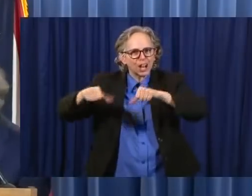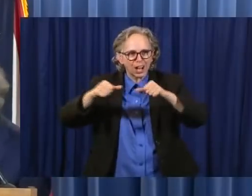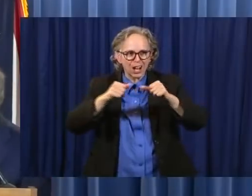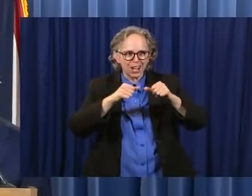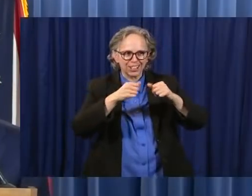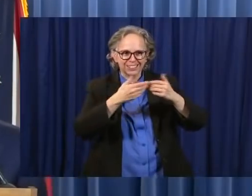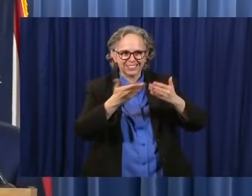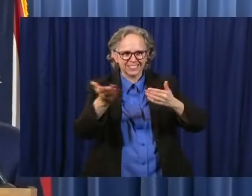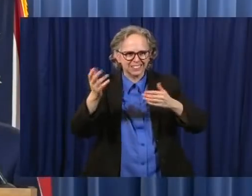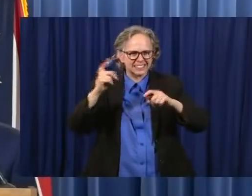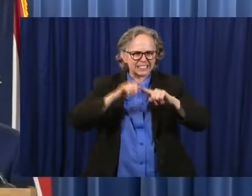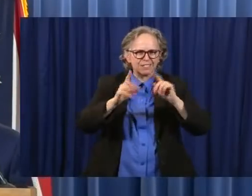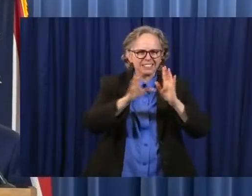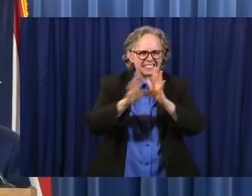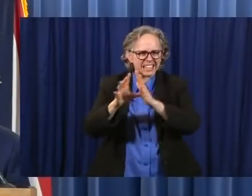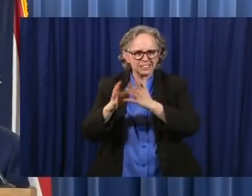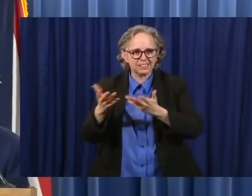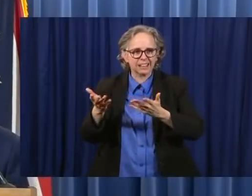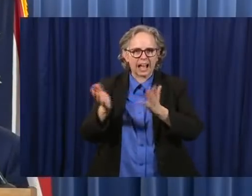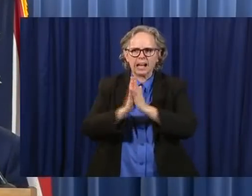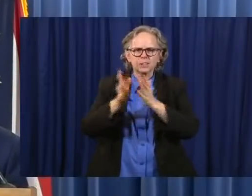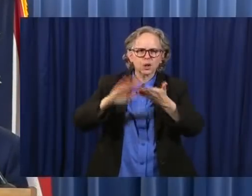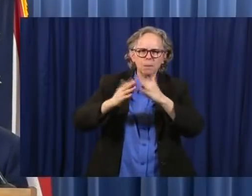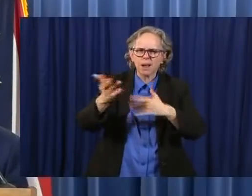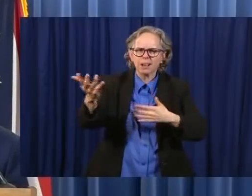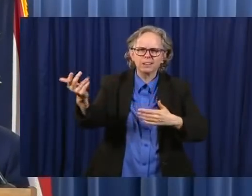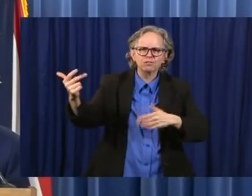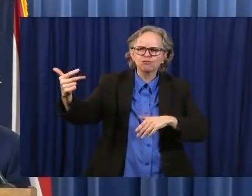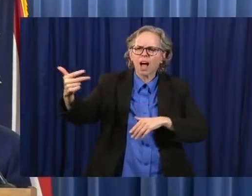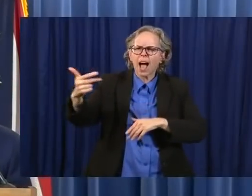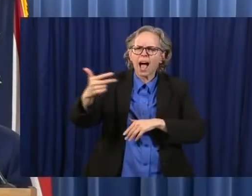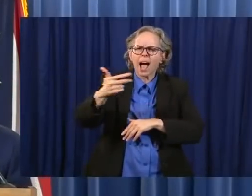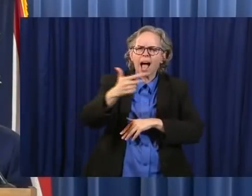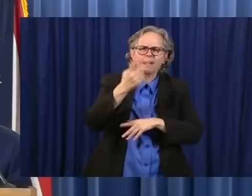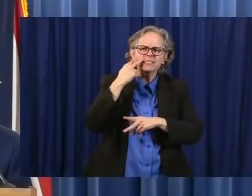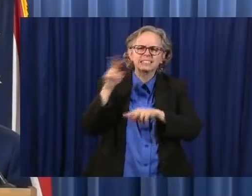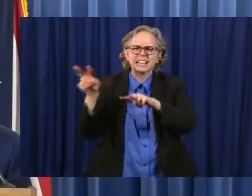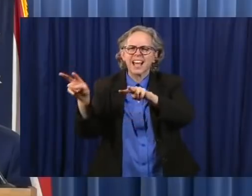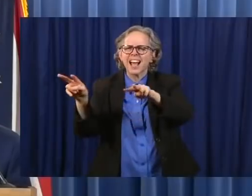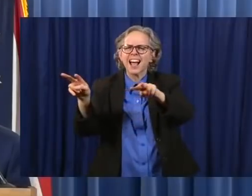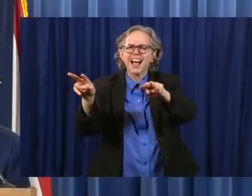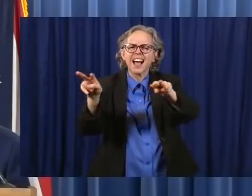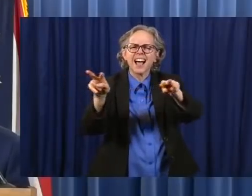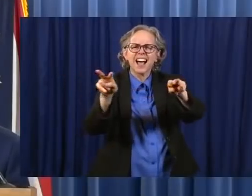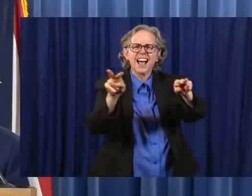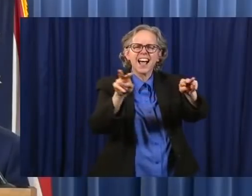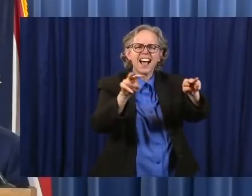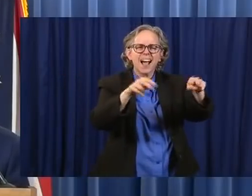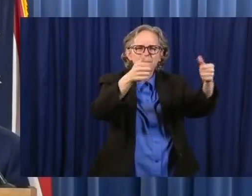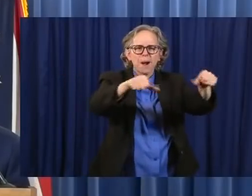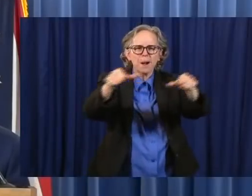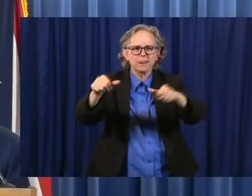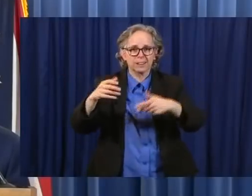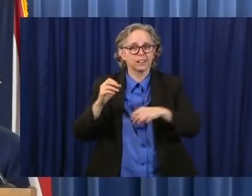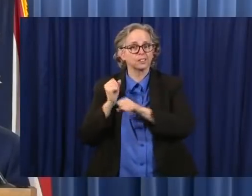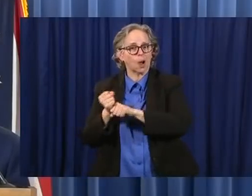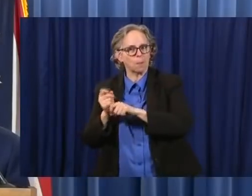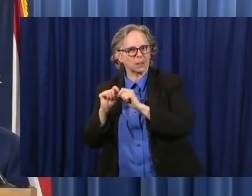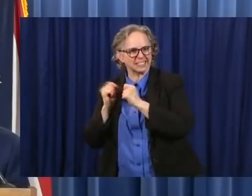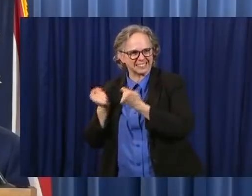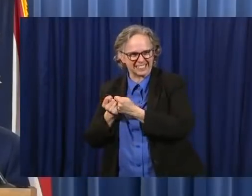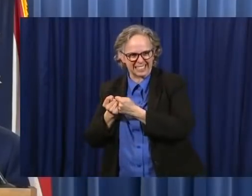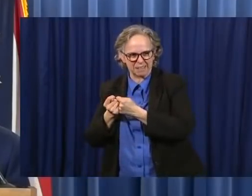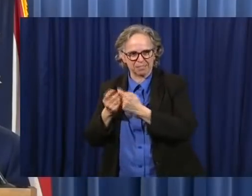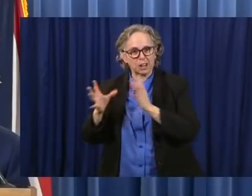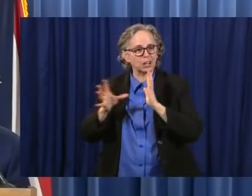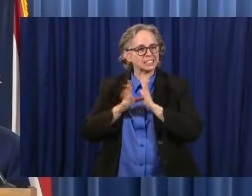and fields tonight. The softball team has taken one step further. They hung their senior jerseys